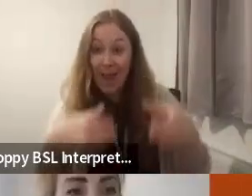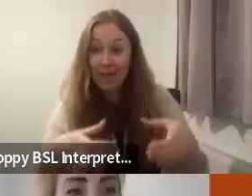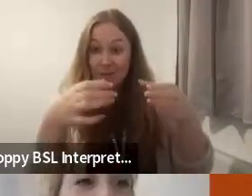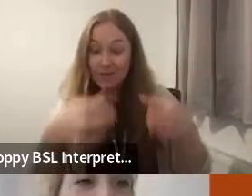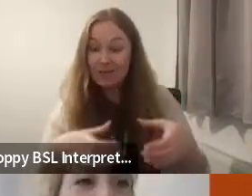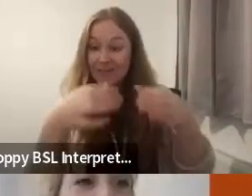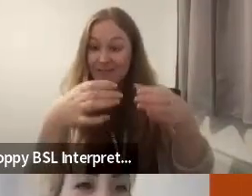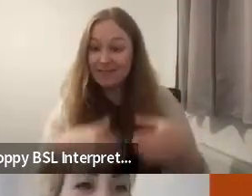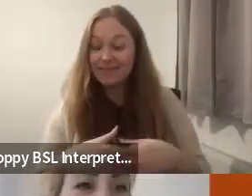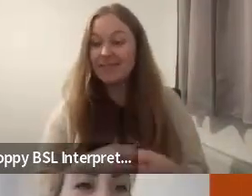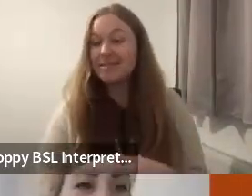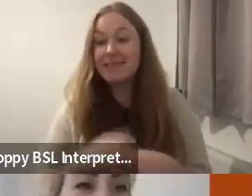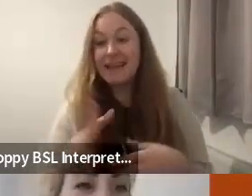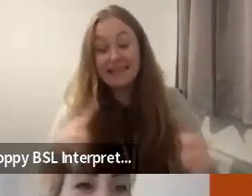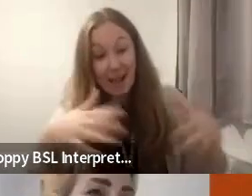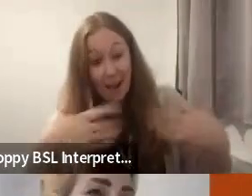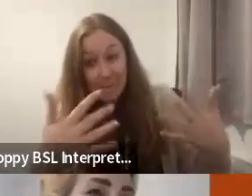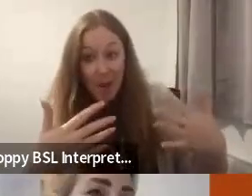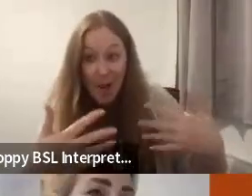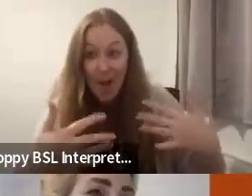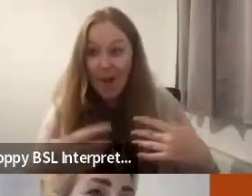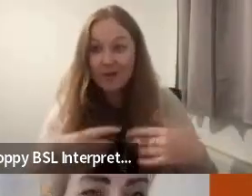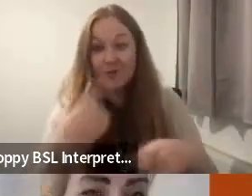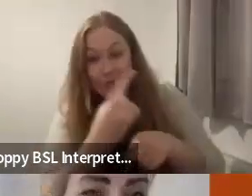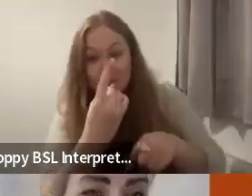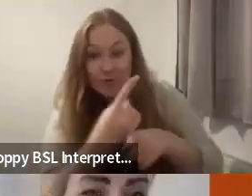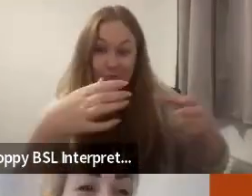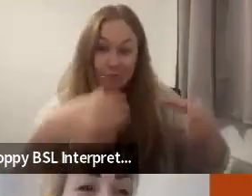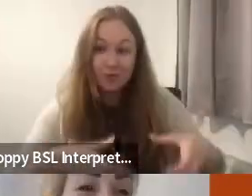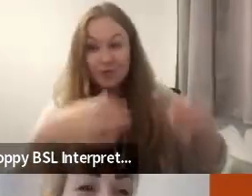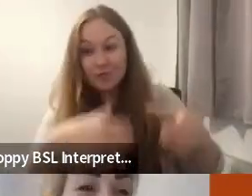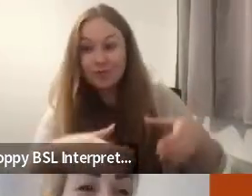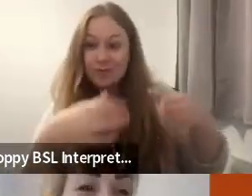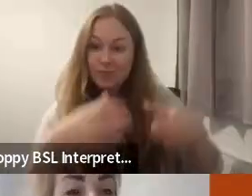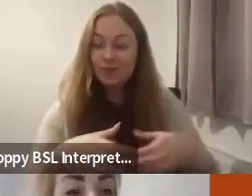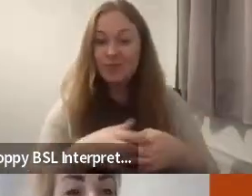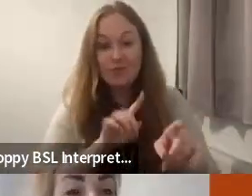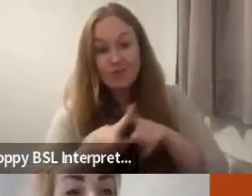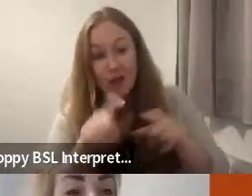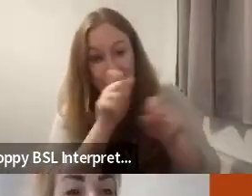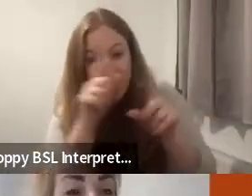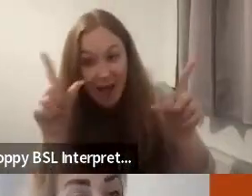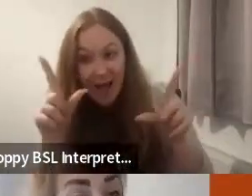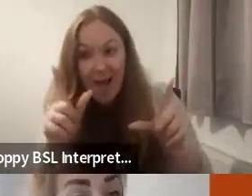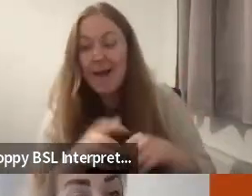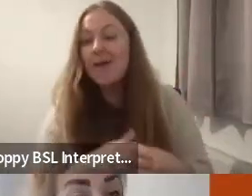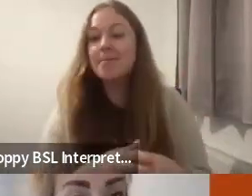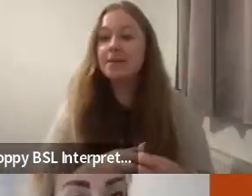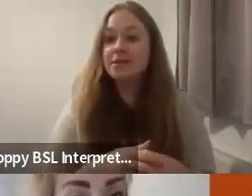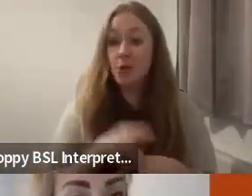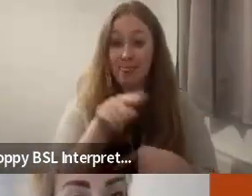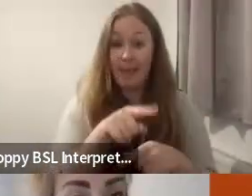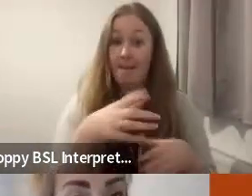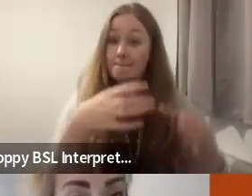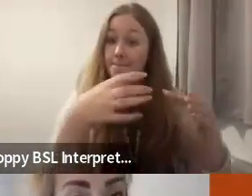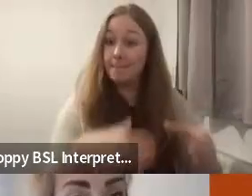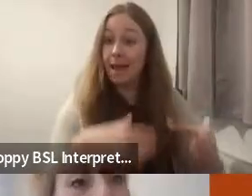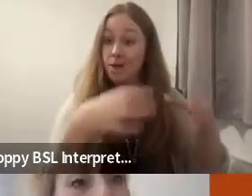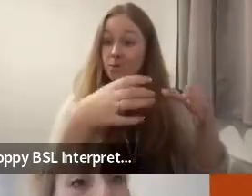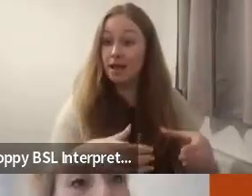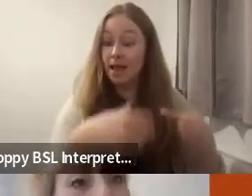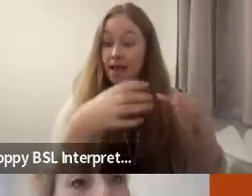down and say, come on now, whatever it is that you're doing, and you're trying to wake them up. So that bouncing motion